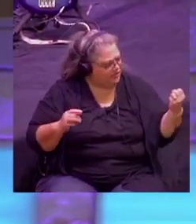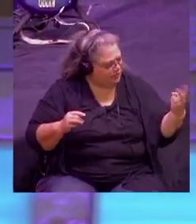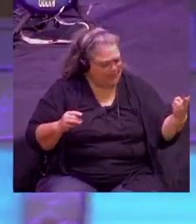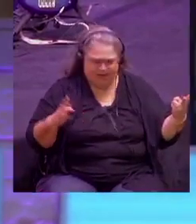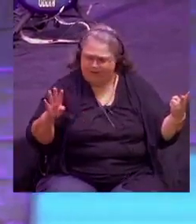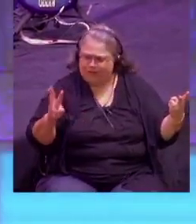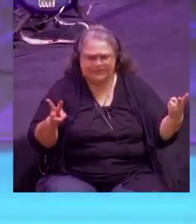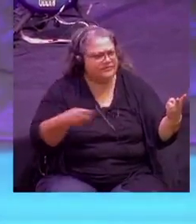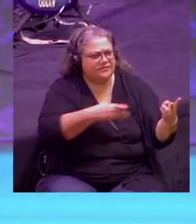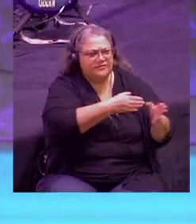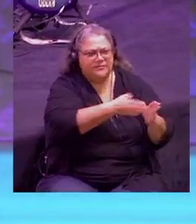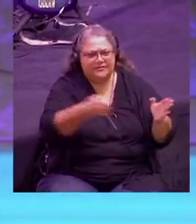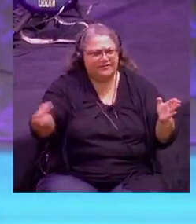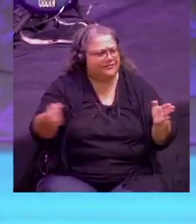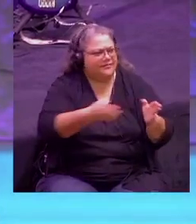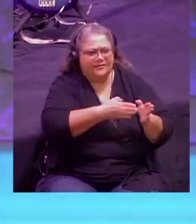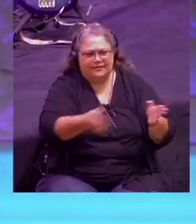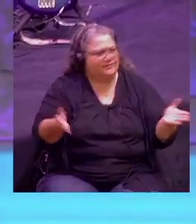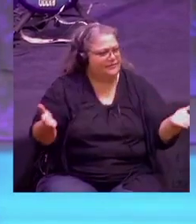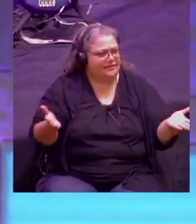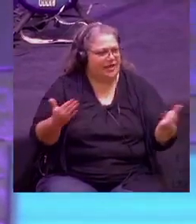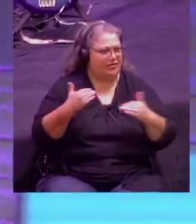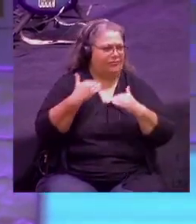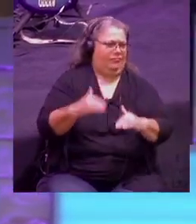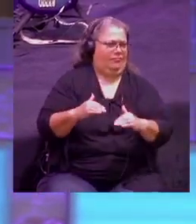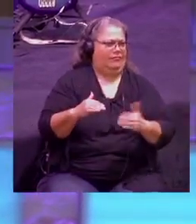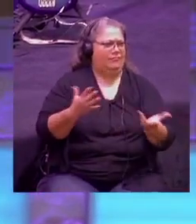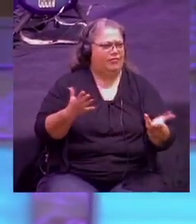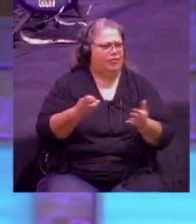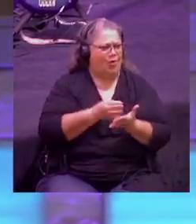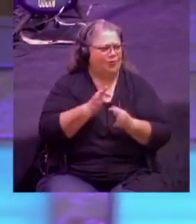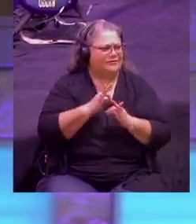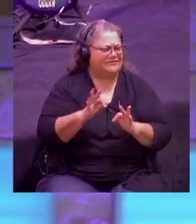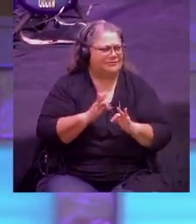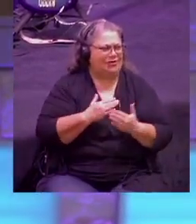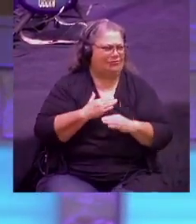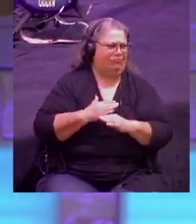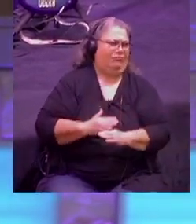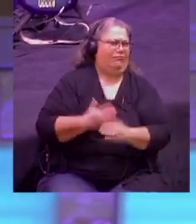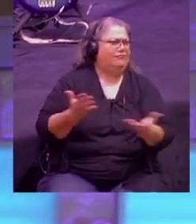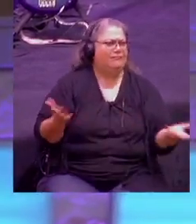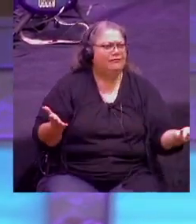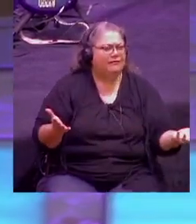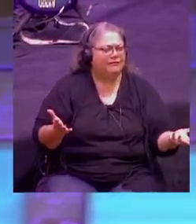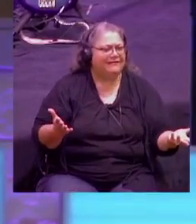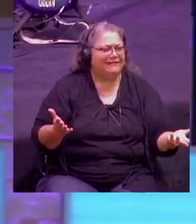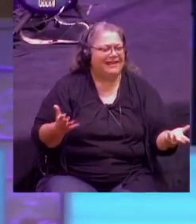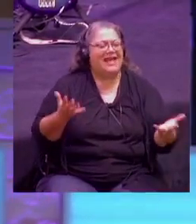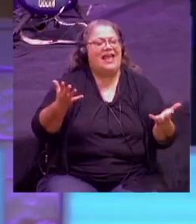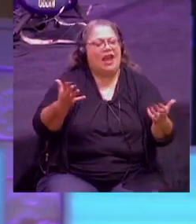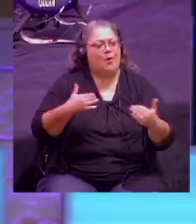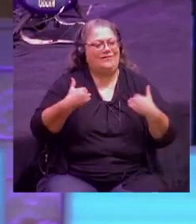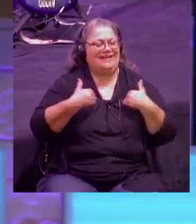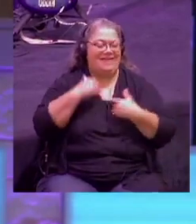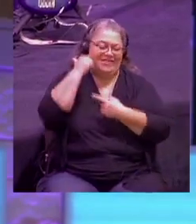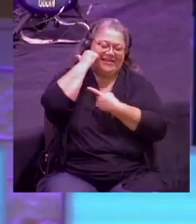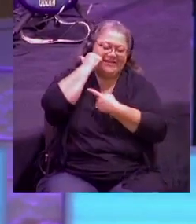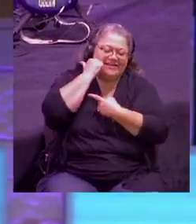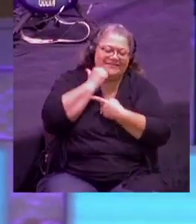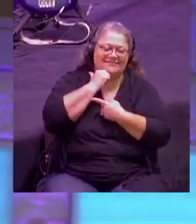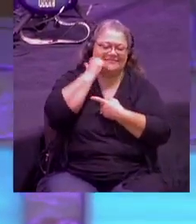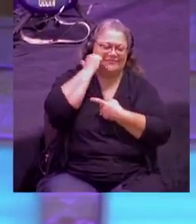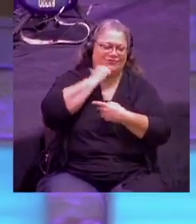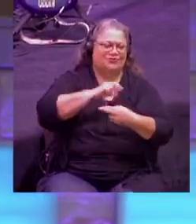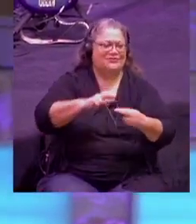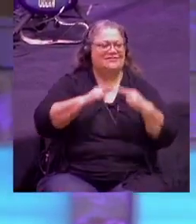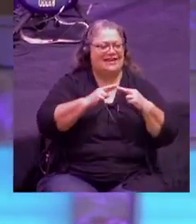that 30 years? Do you hear what I'm saying? The Holy Spirit wants to have a daily